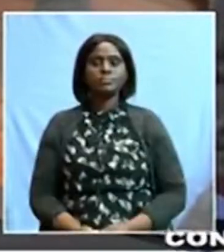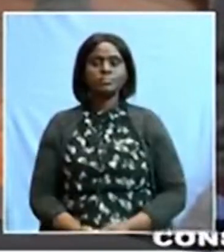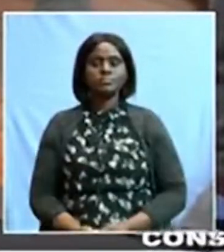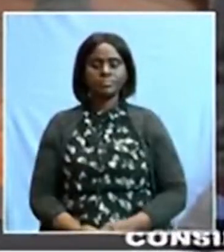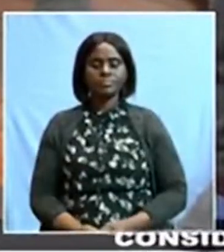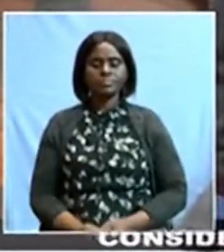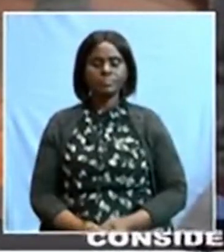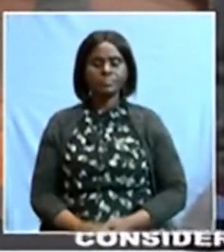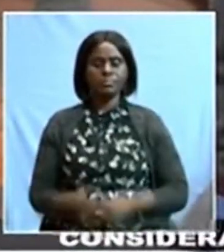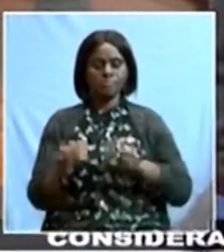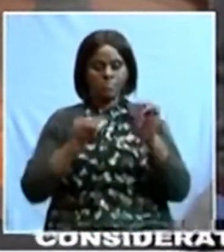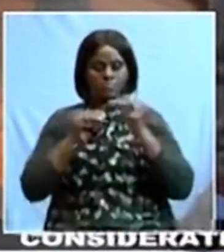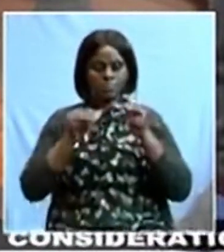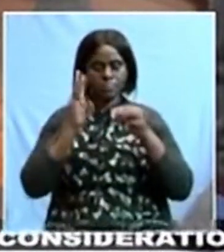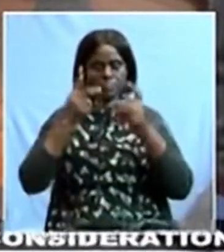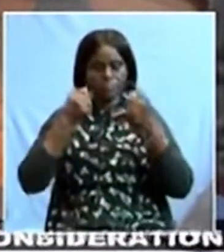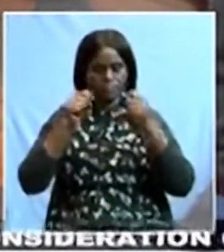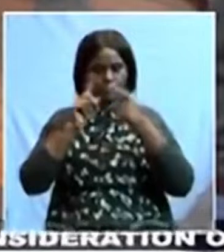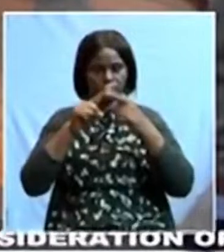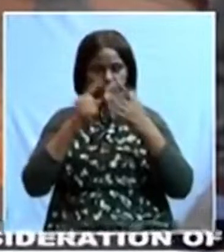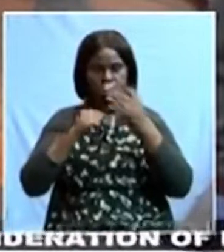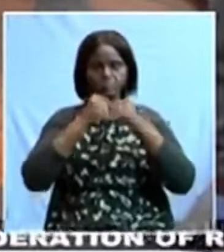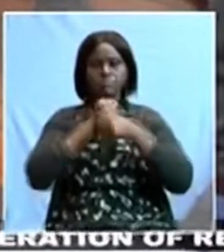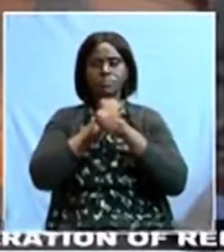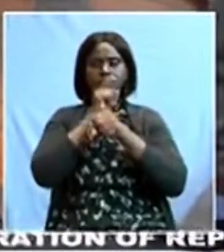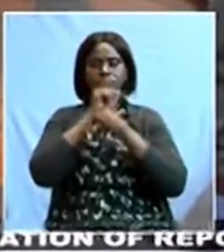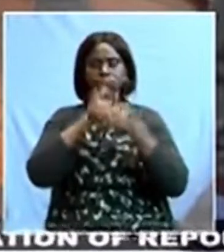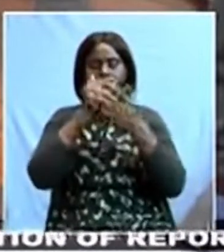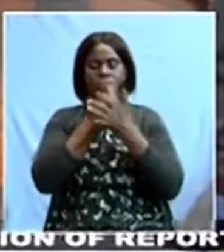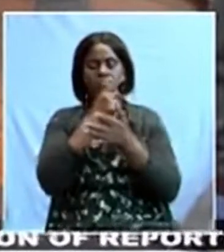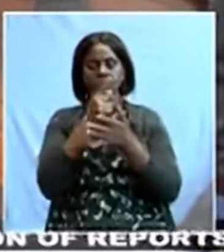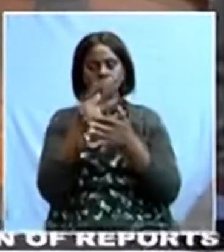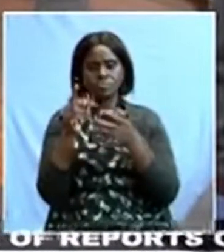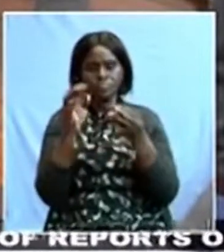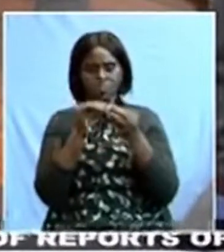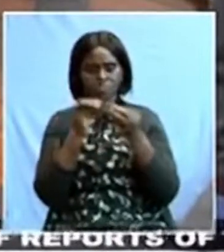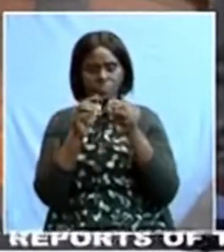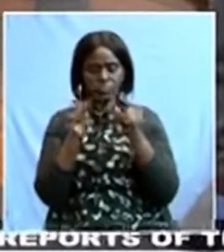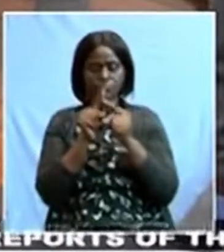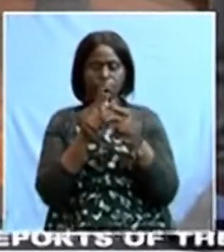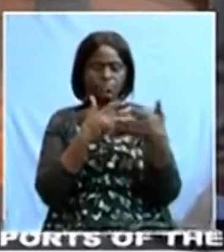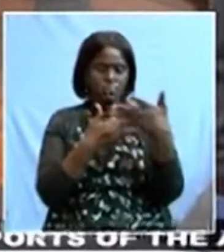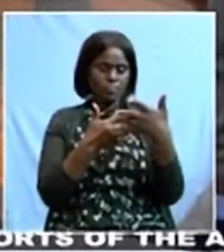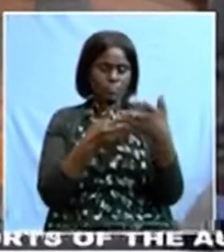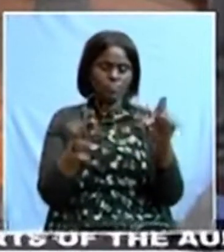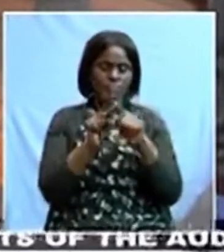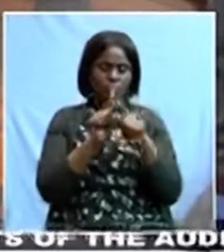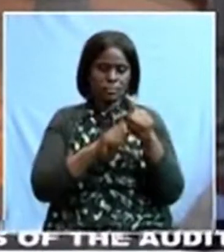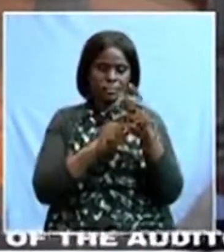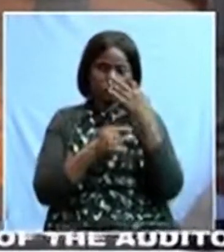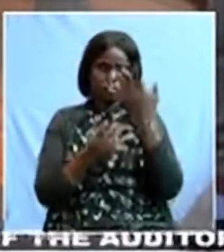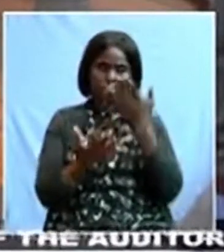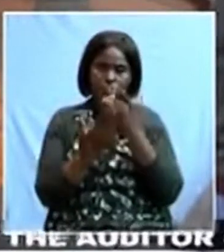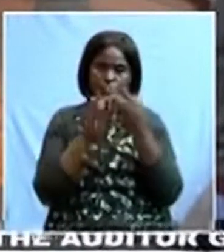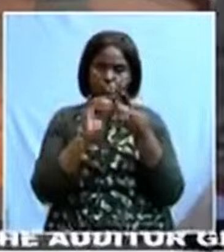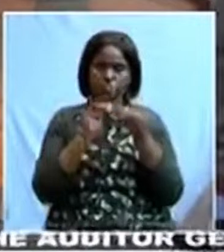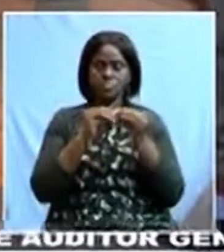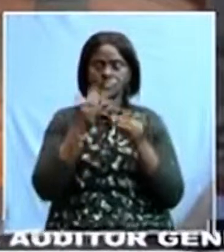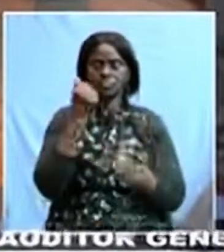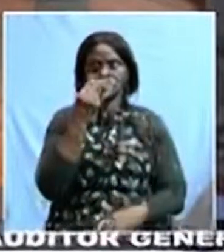remedial measure. Management will endeavor to ensure that all properties are titled eventually. See Appendix